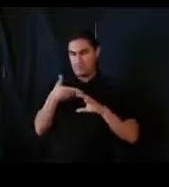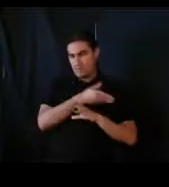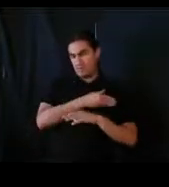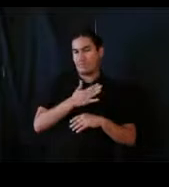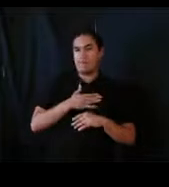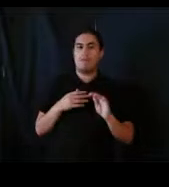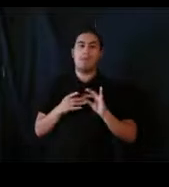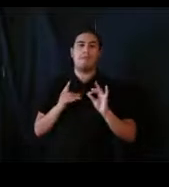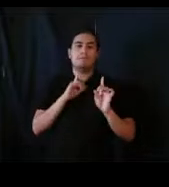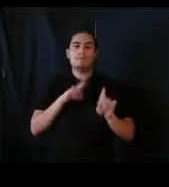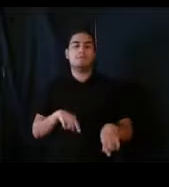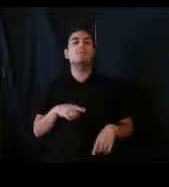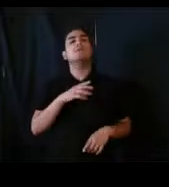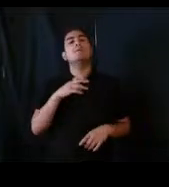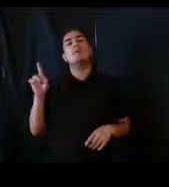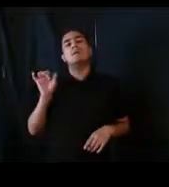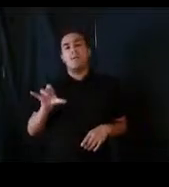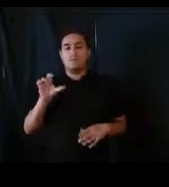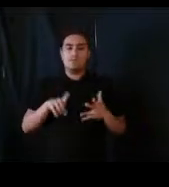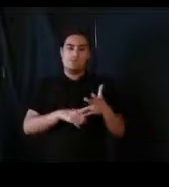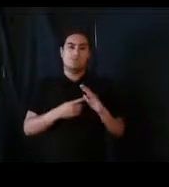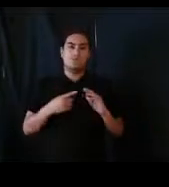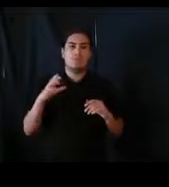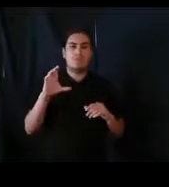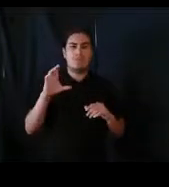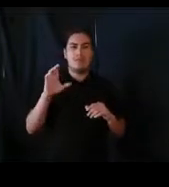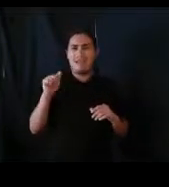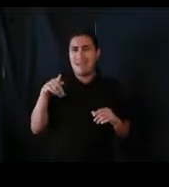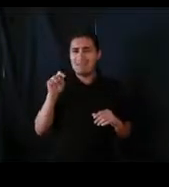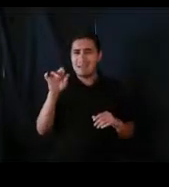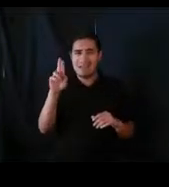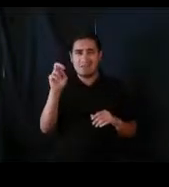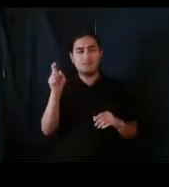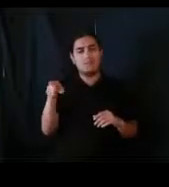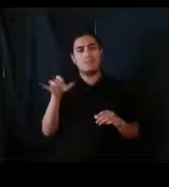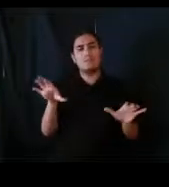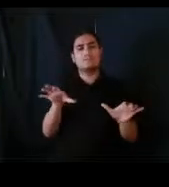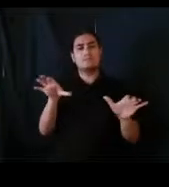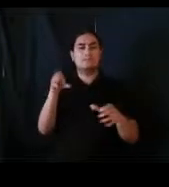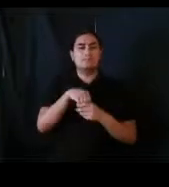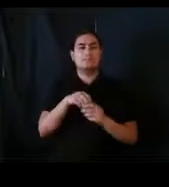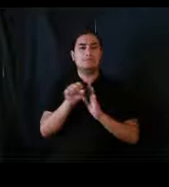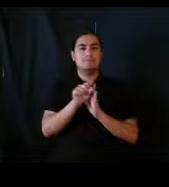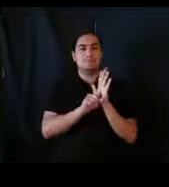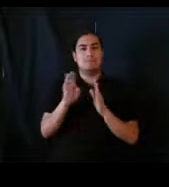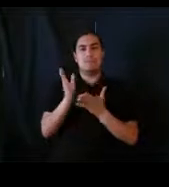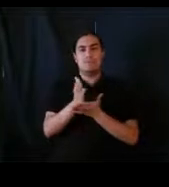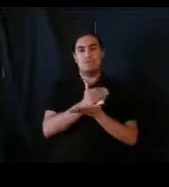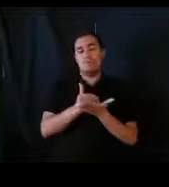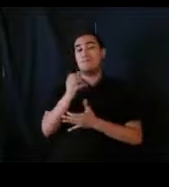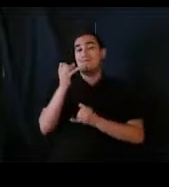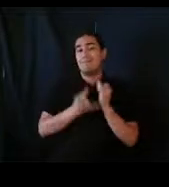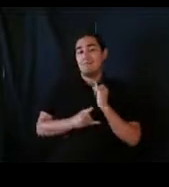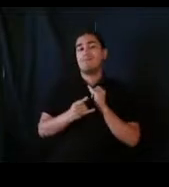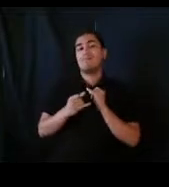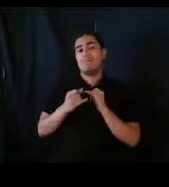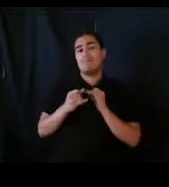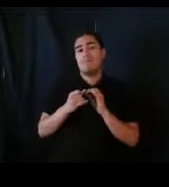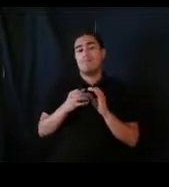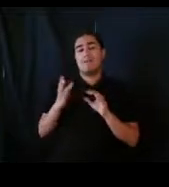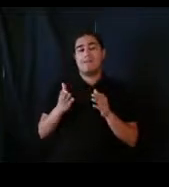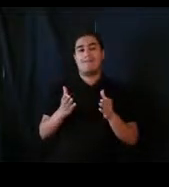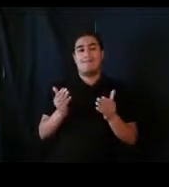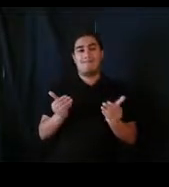remarks that was originally called foreign capital and was just enacted in the state budget finally in advance of the